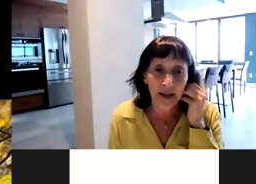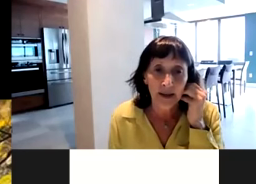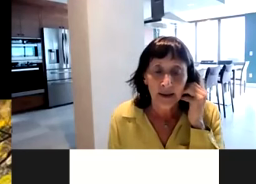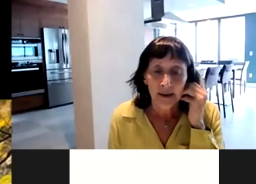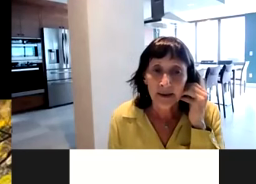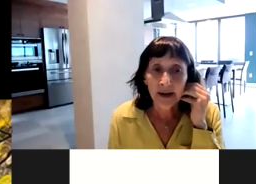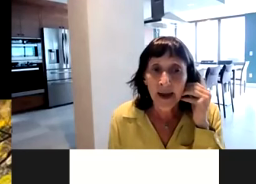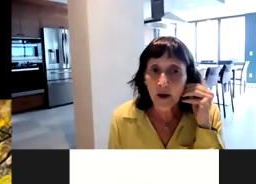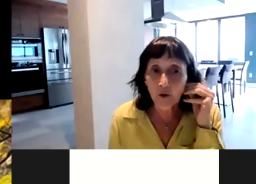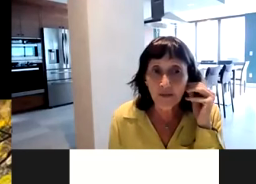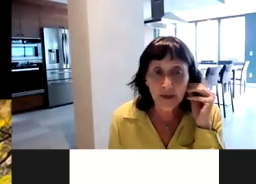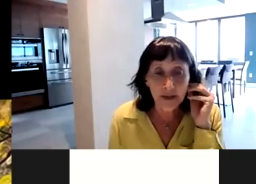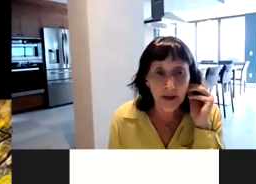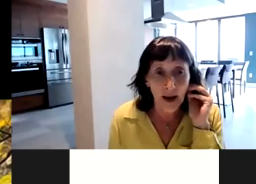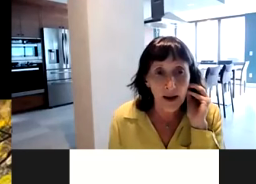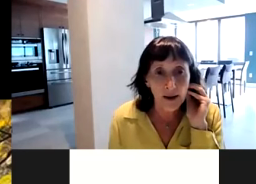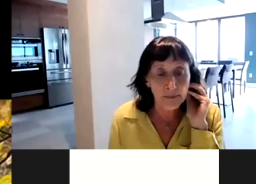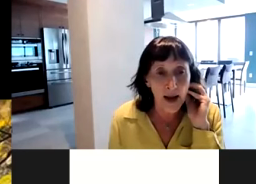system